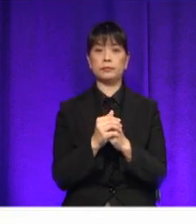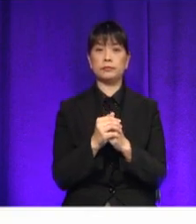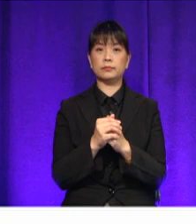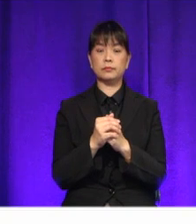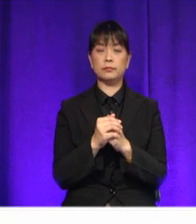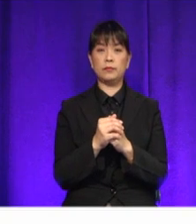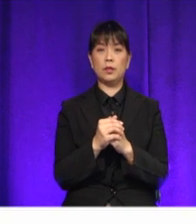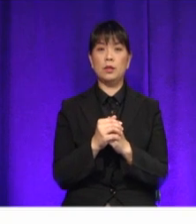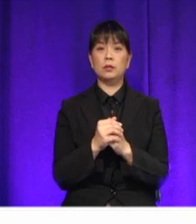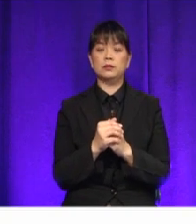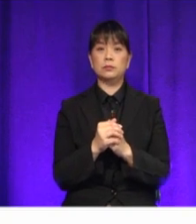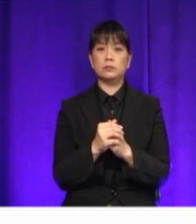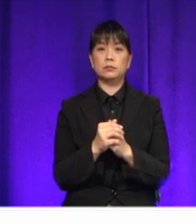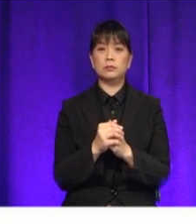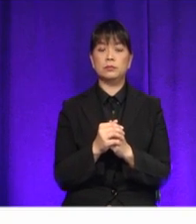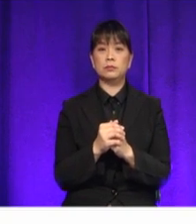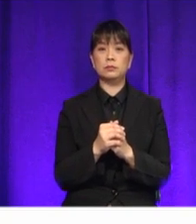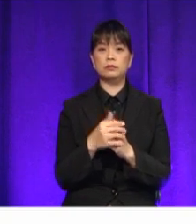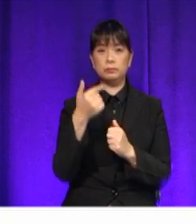labs internet connection is worse.